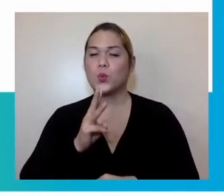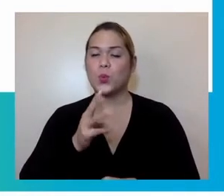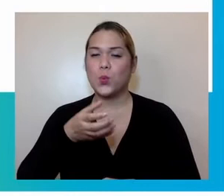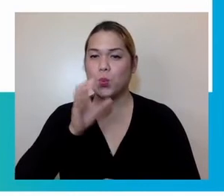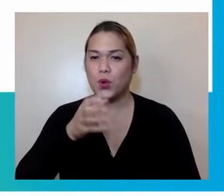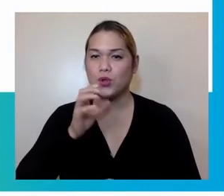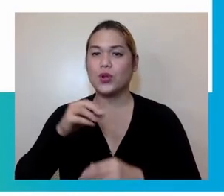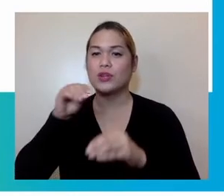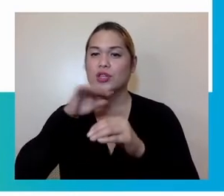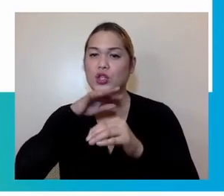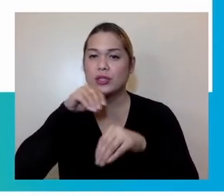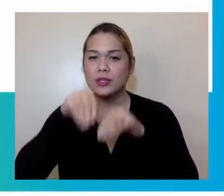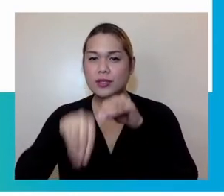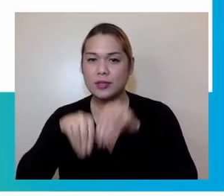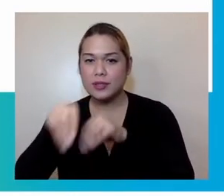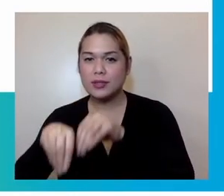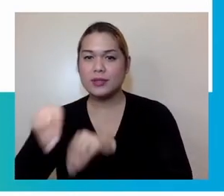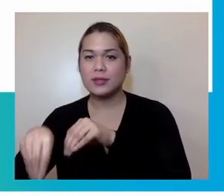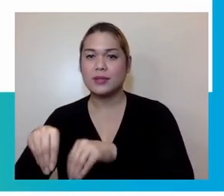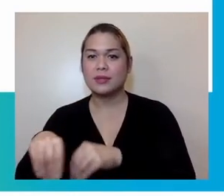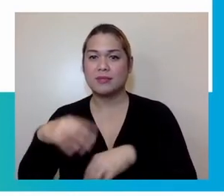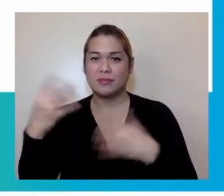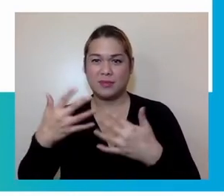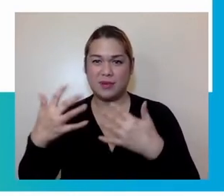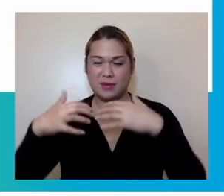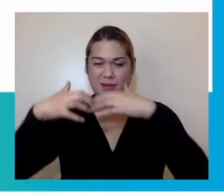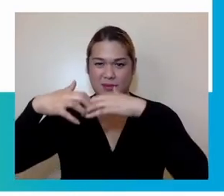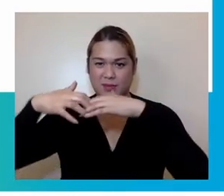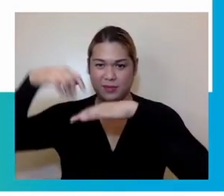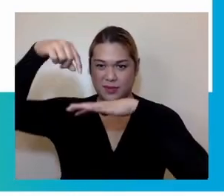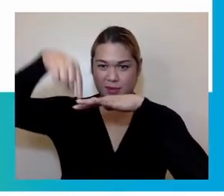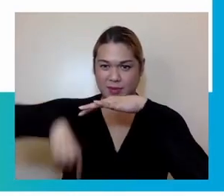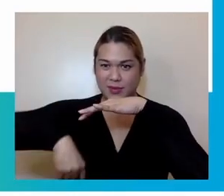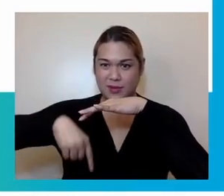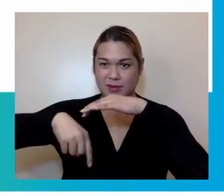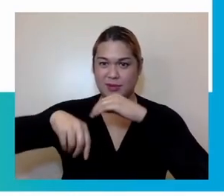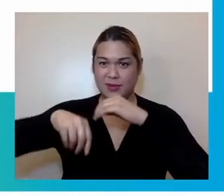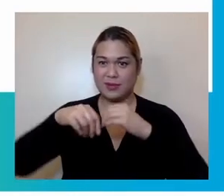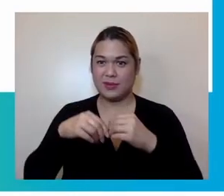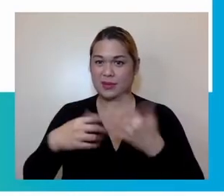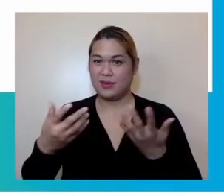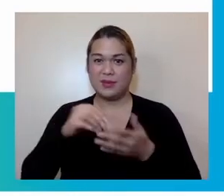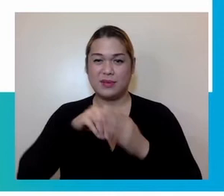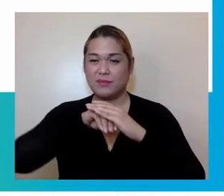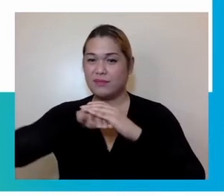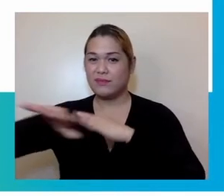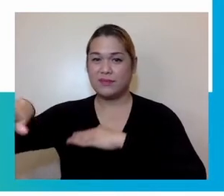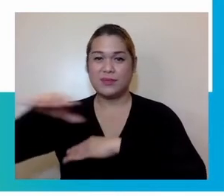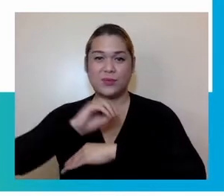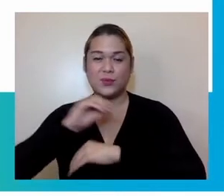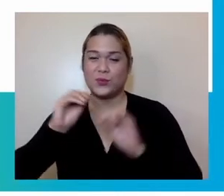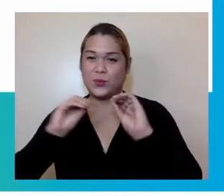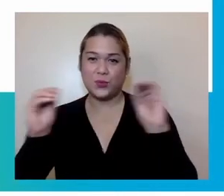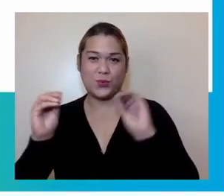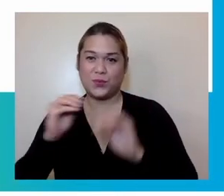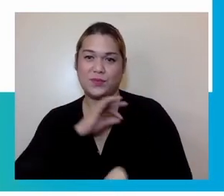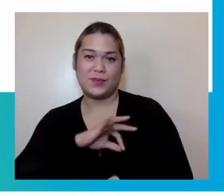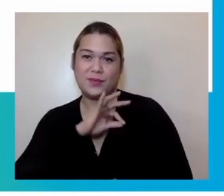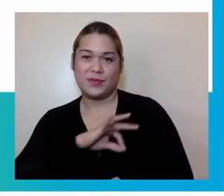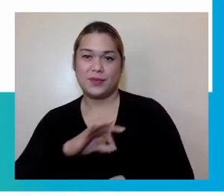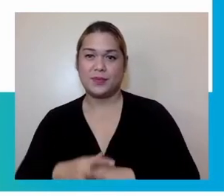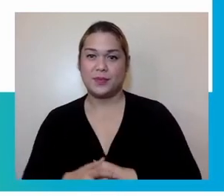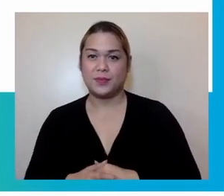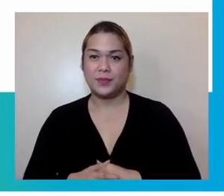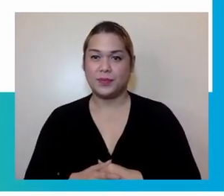go to the places bearing the ecological burdens. A report alleges that Tanahu Hydropower Project in